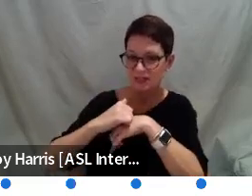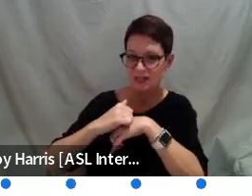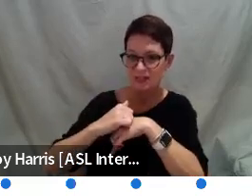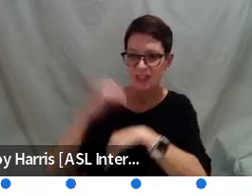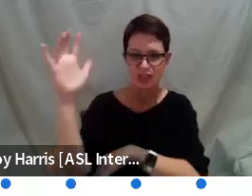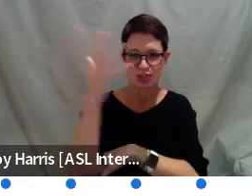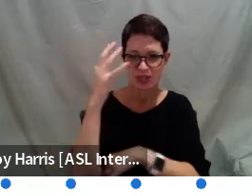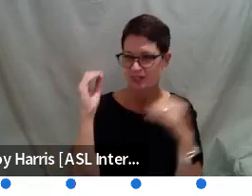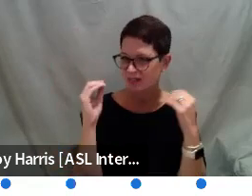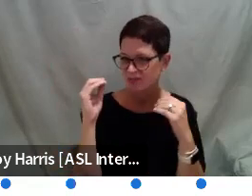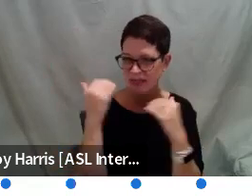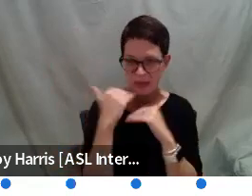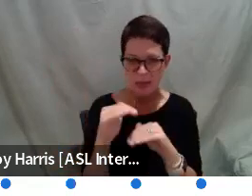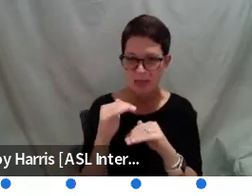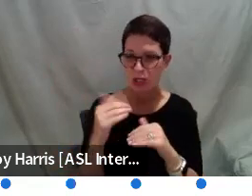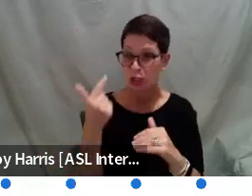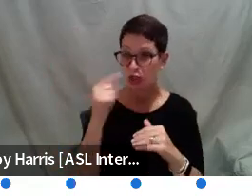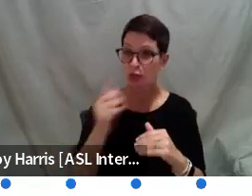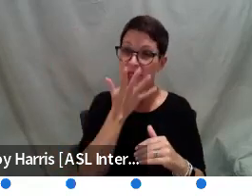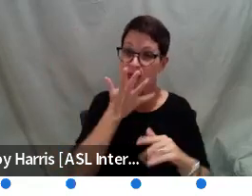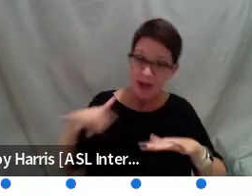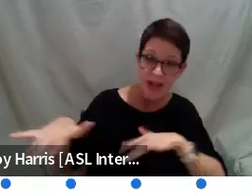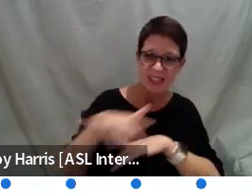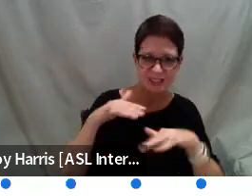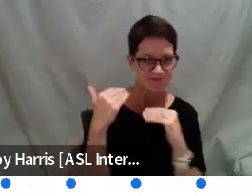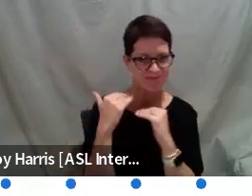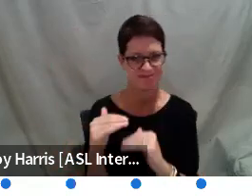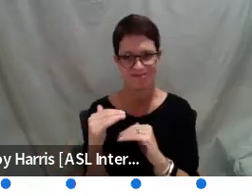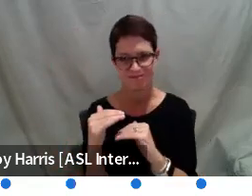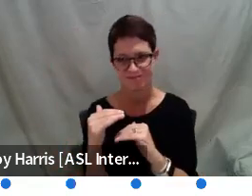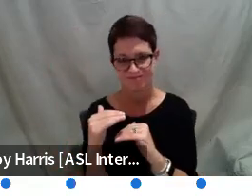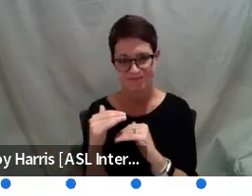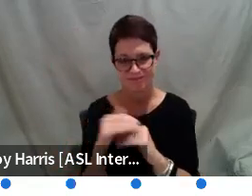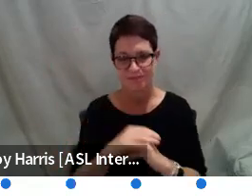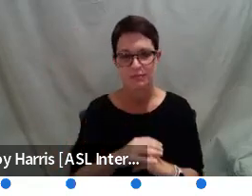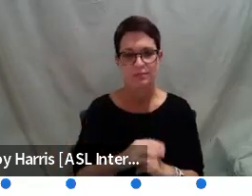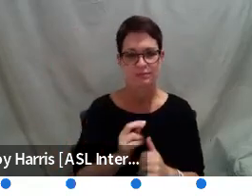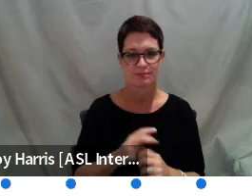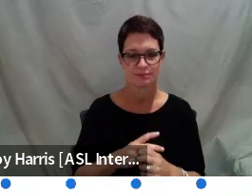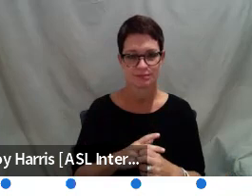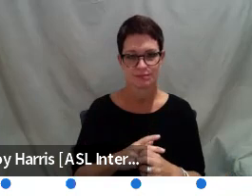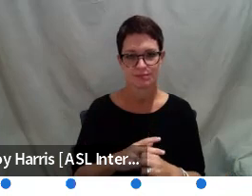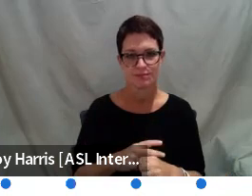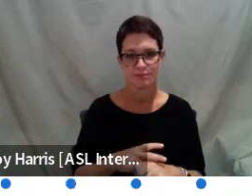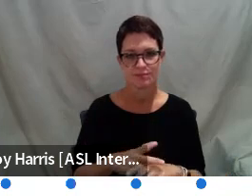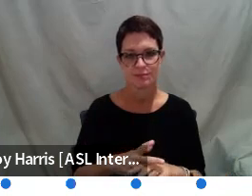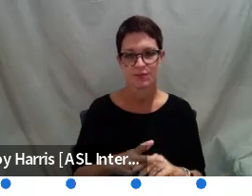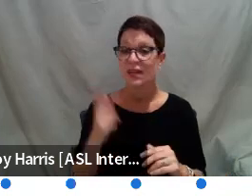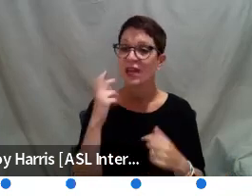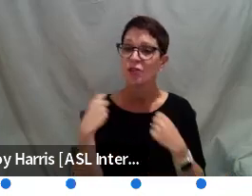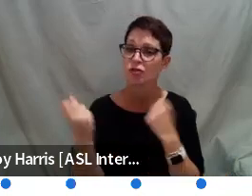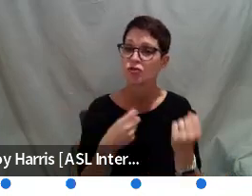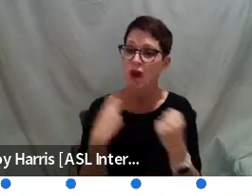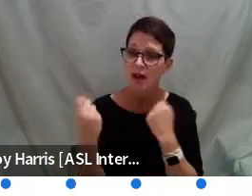lot of trees or green spaces. If you noticed, if you're driving in